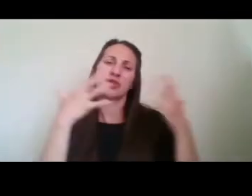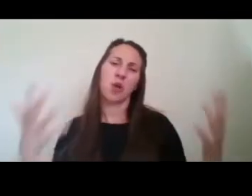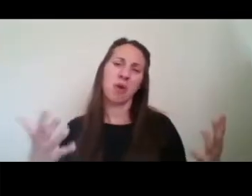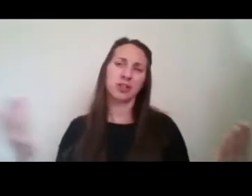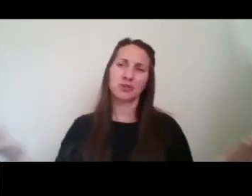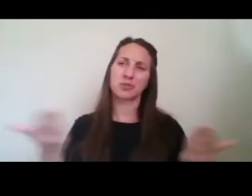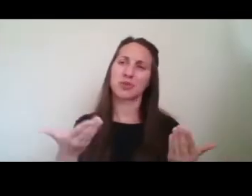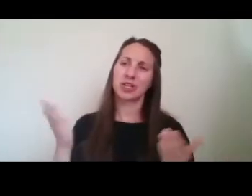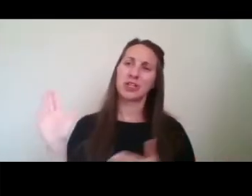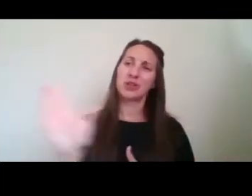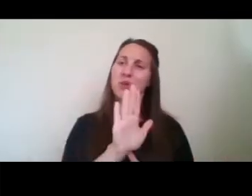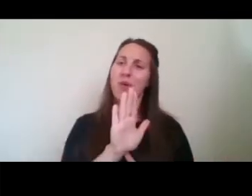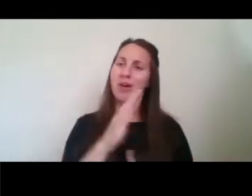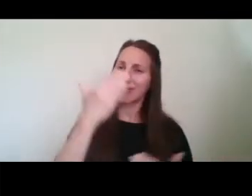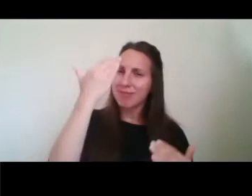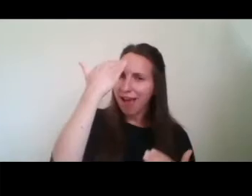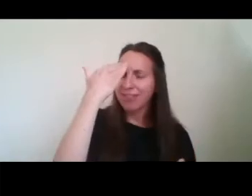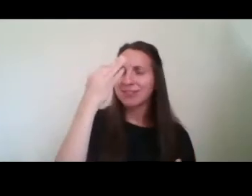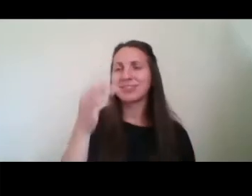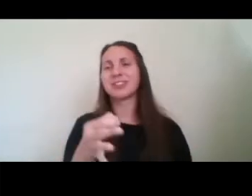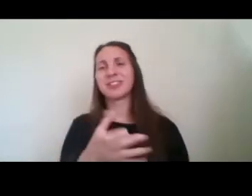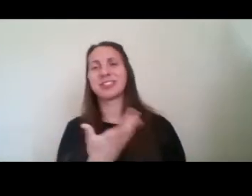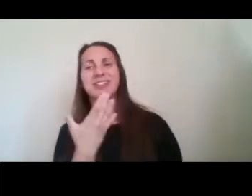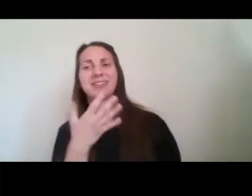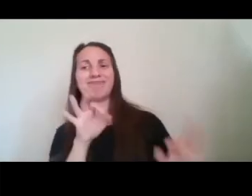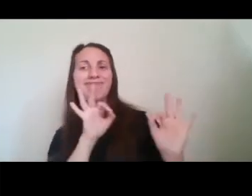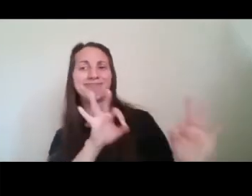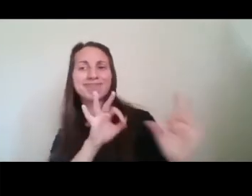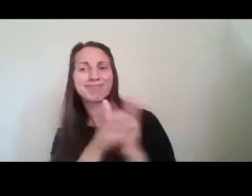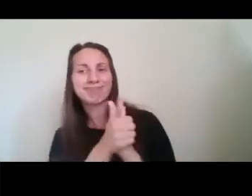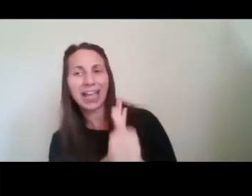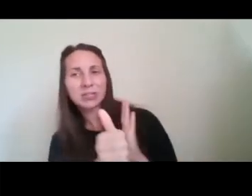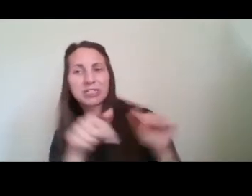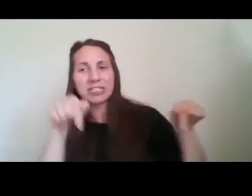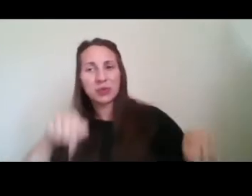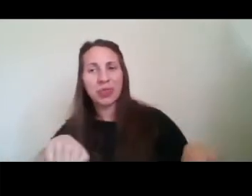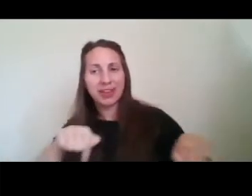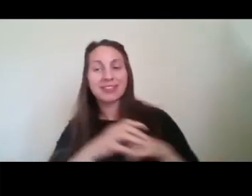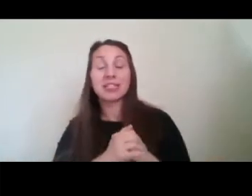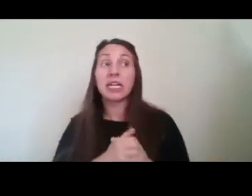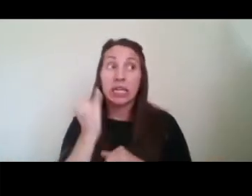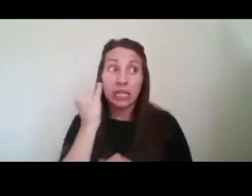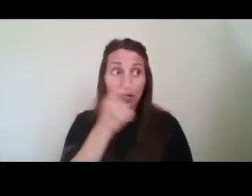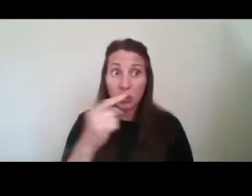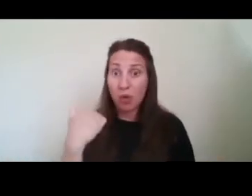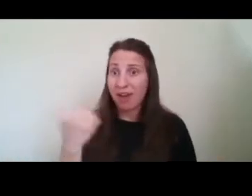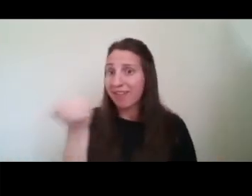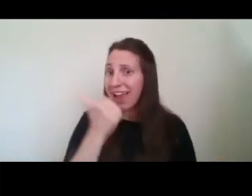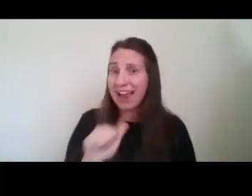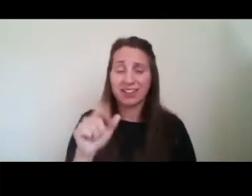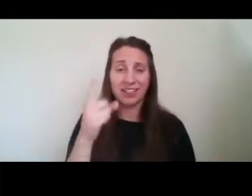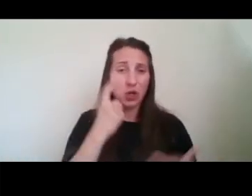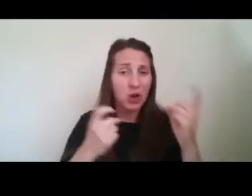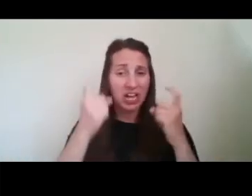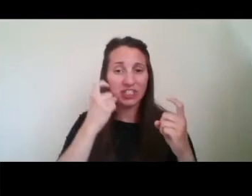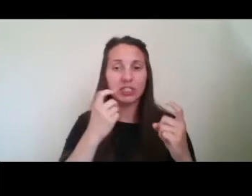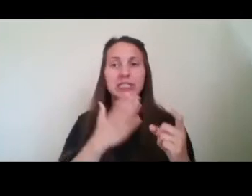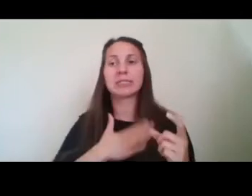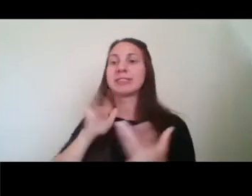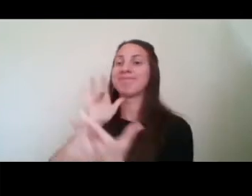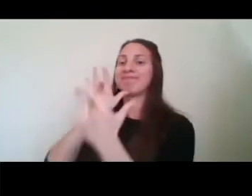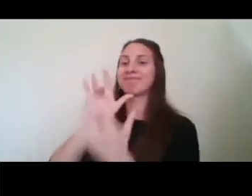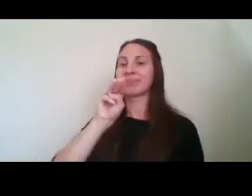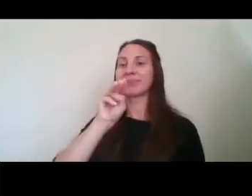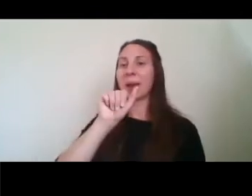knowledge and expertise to this conversation. If you guys have any questions, please contact Matan K,